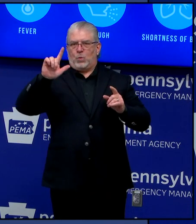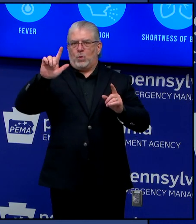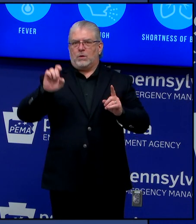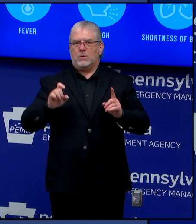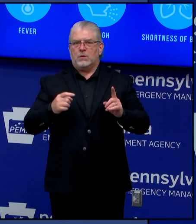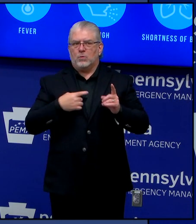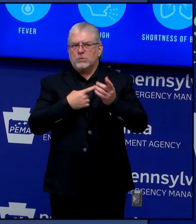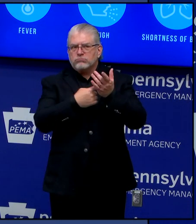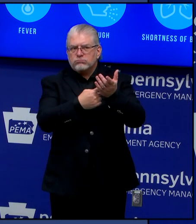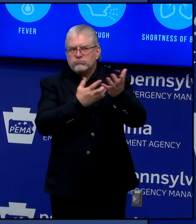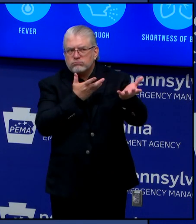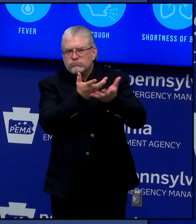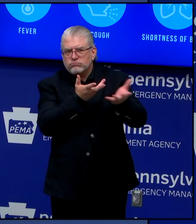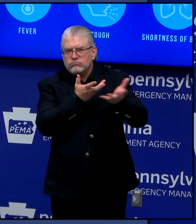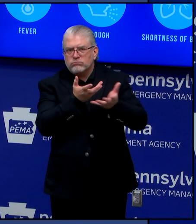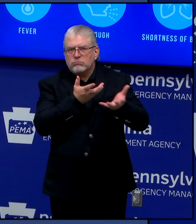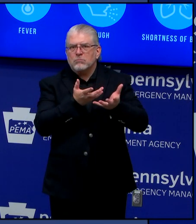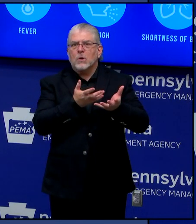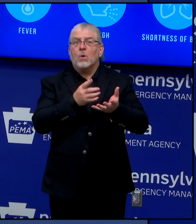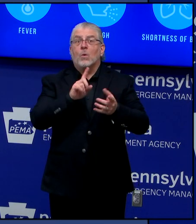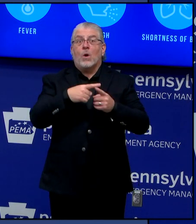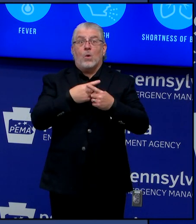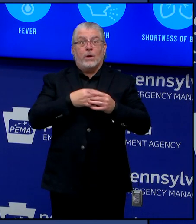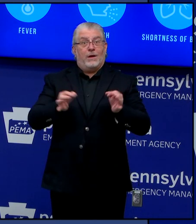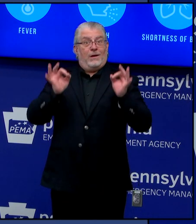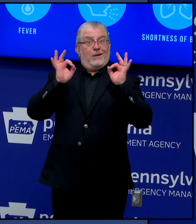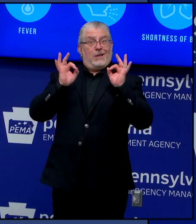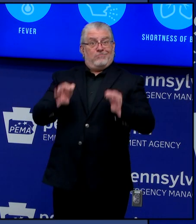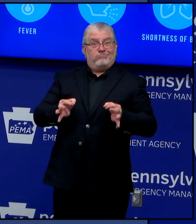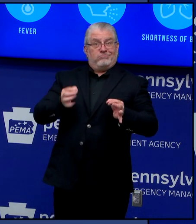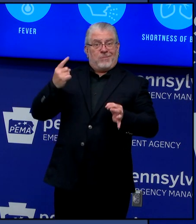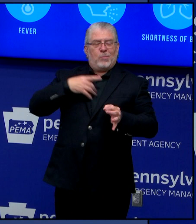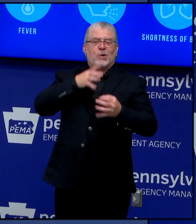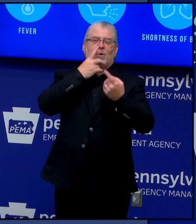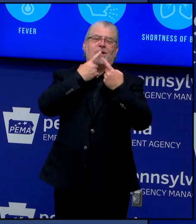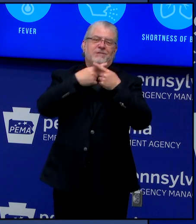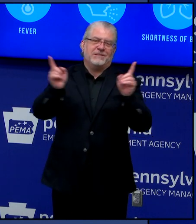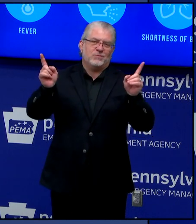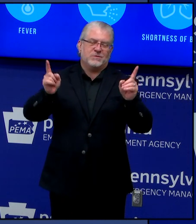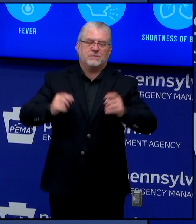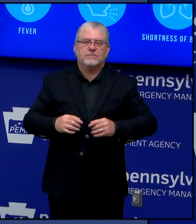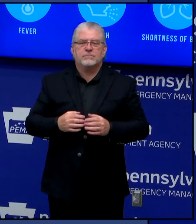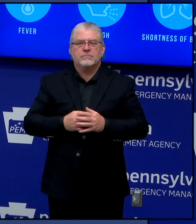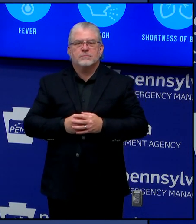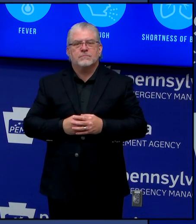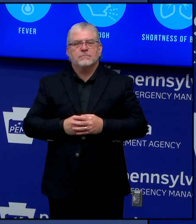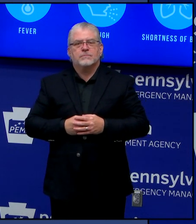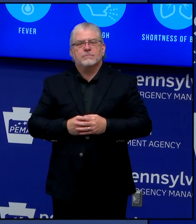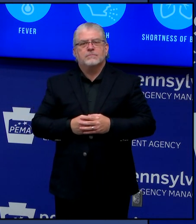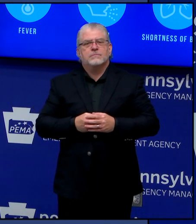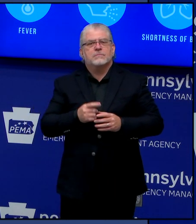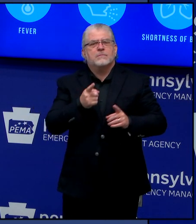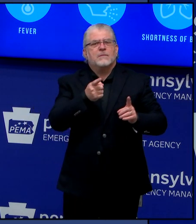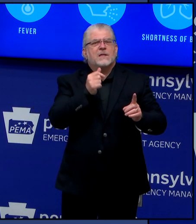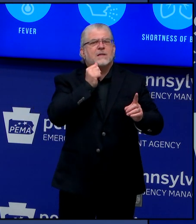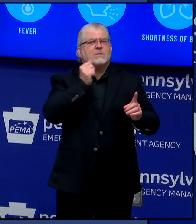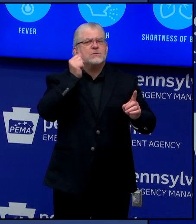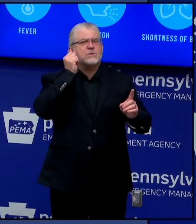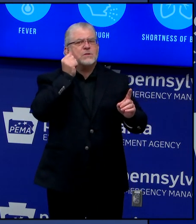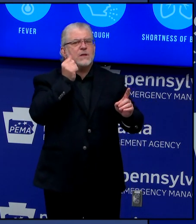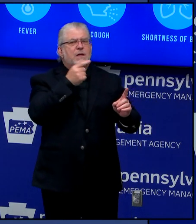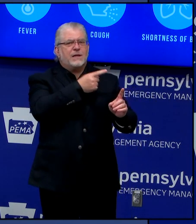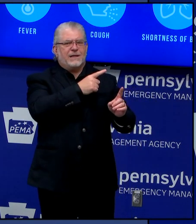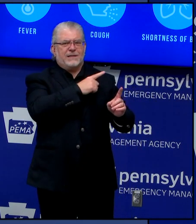From News Talk 104.1, yesterday you provided legislative leaders details on COVID-19 cases,